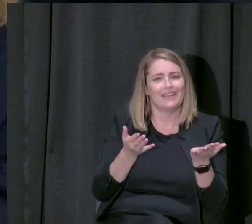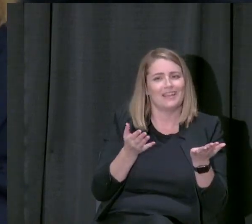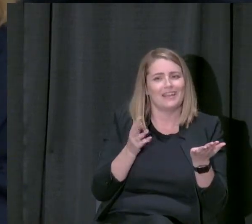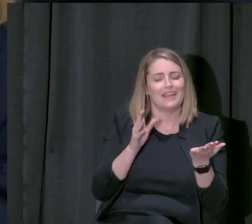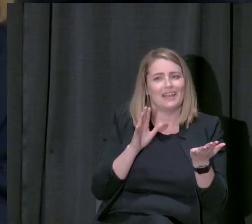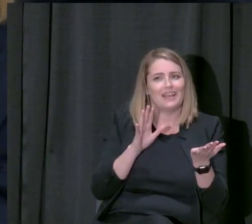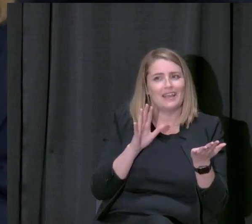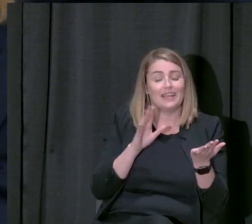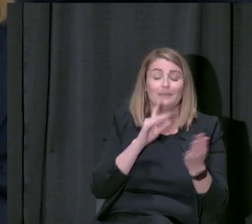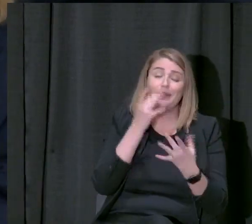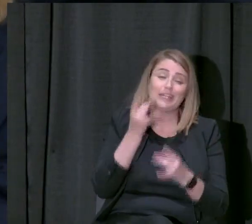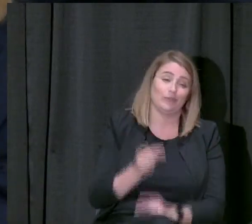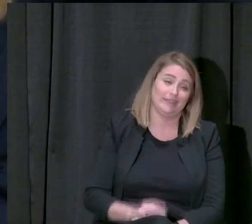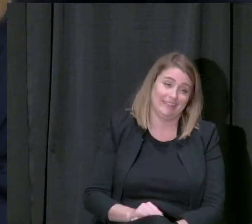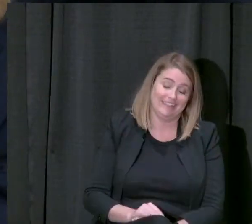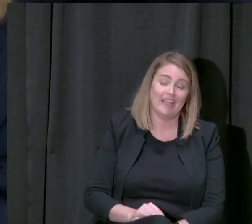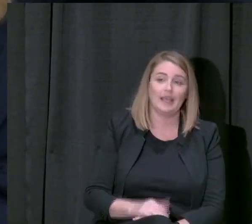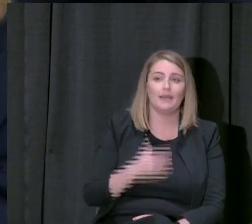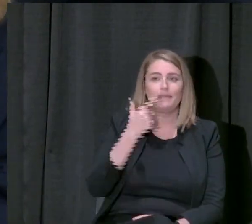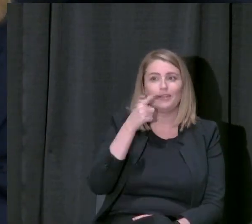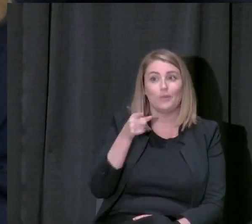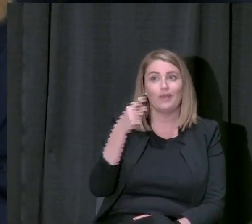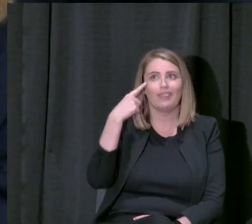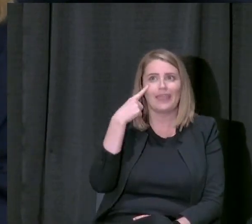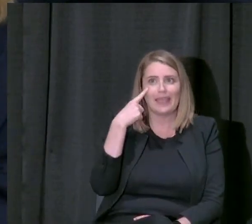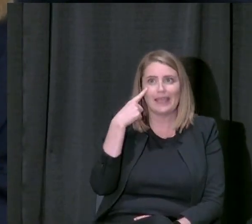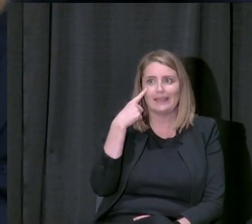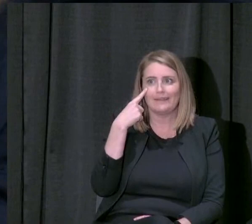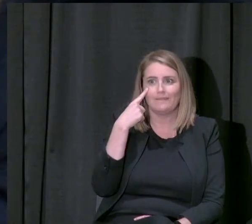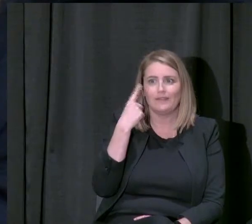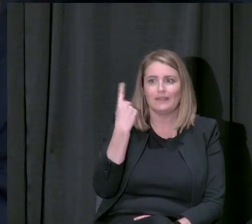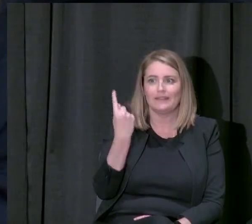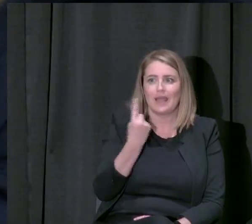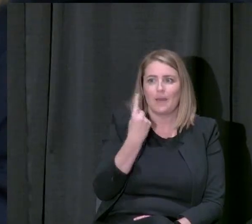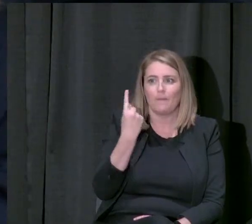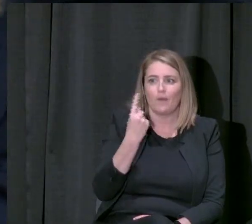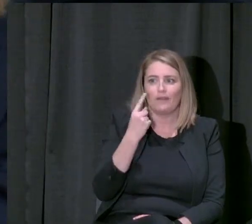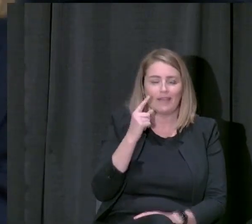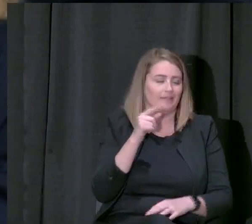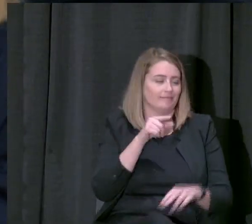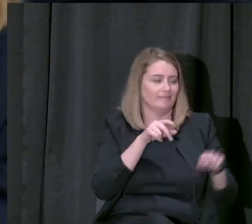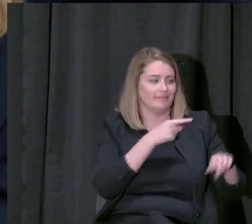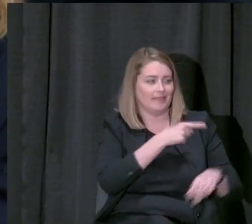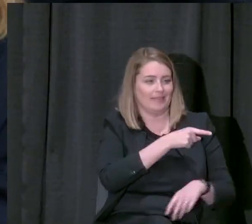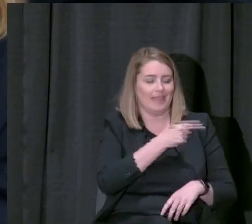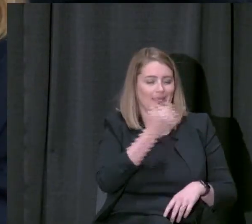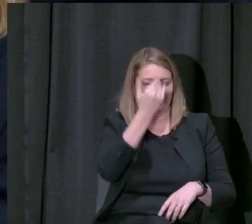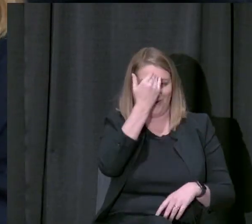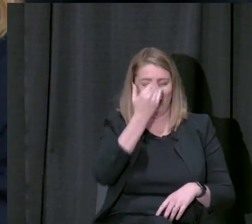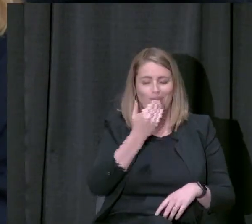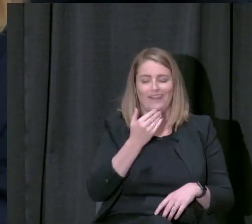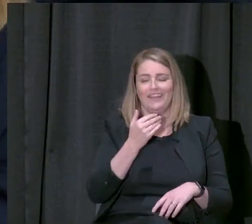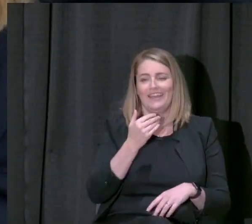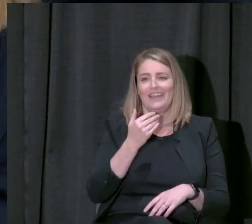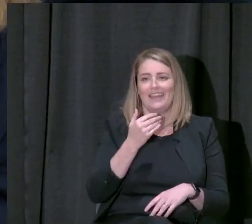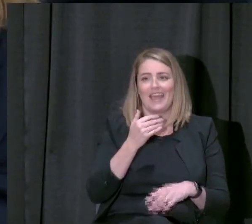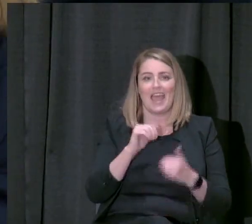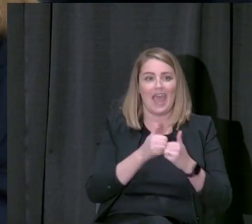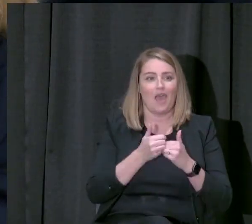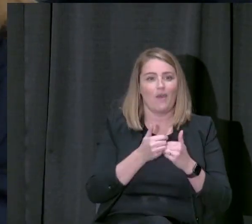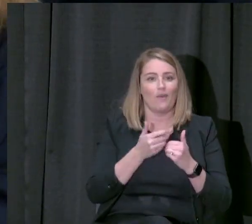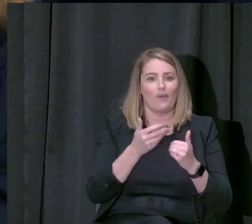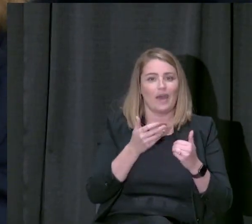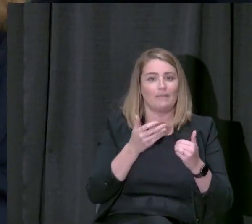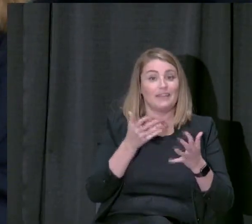been interesting because you would think it's somebody, as Kartik said earlier, with the way the gestures has